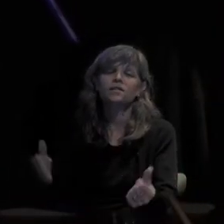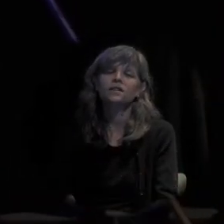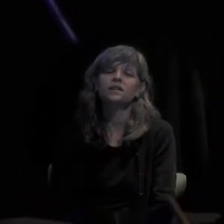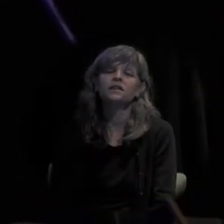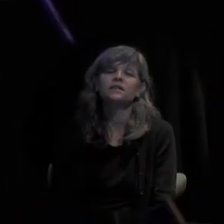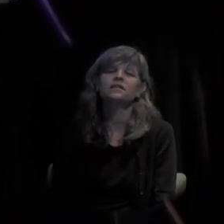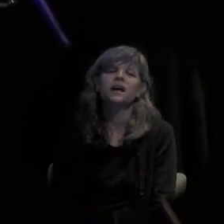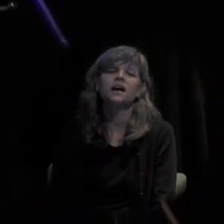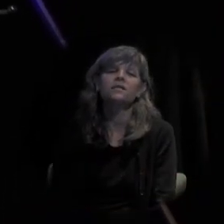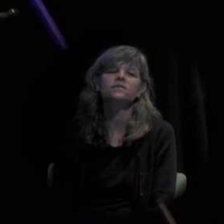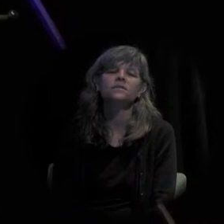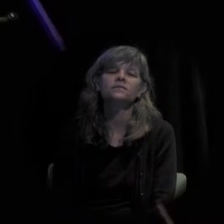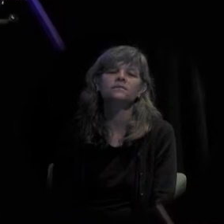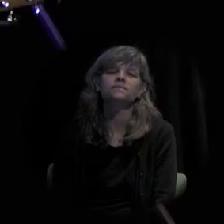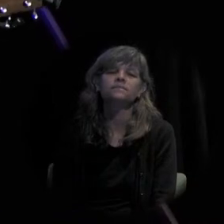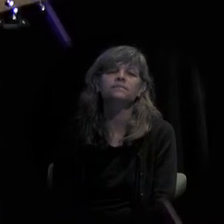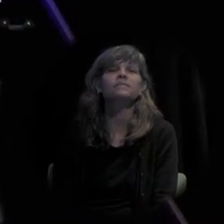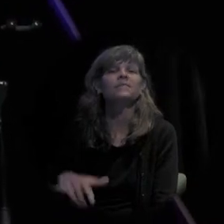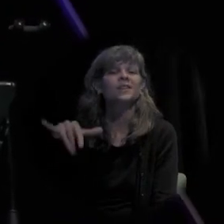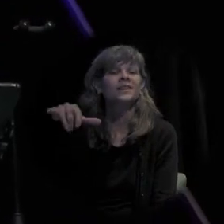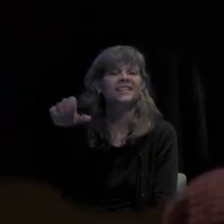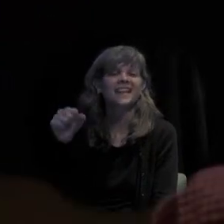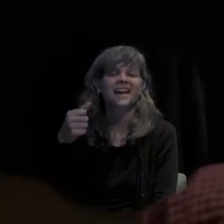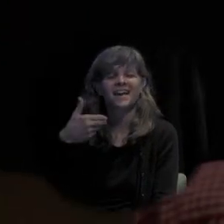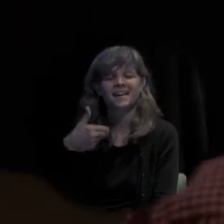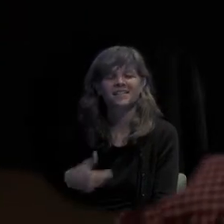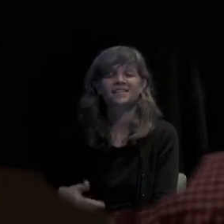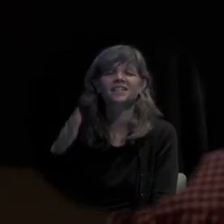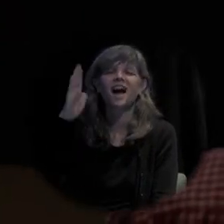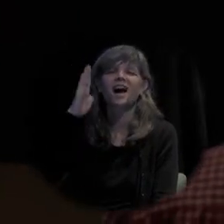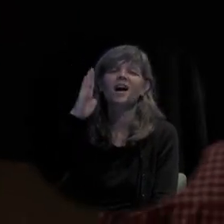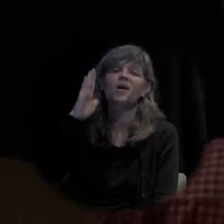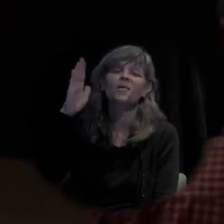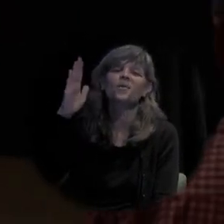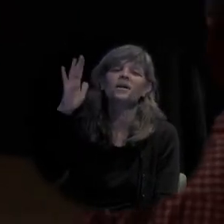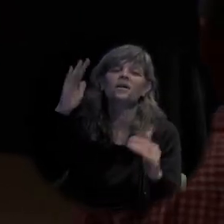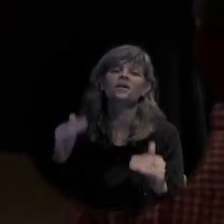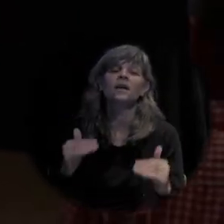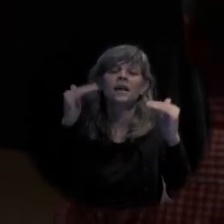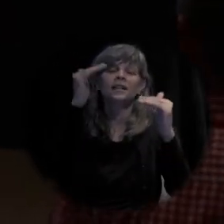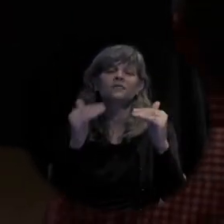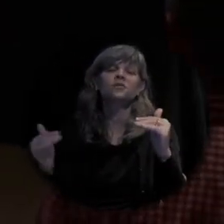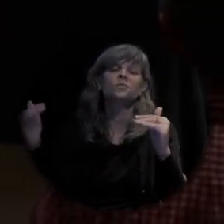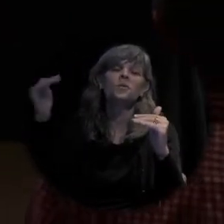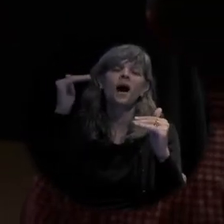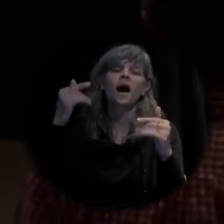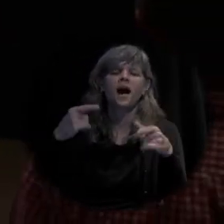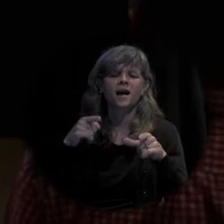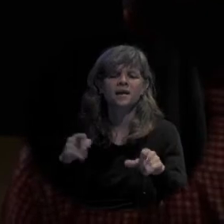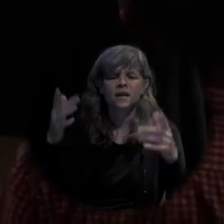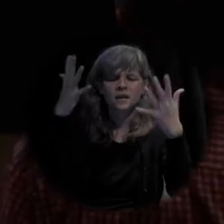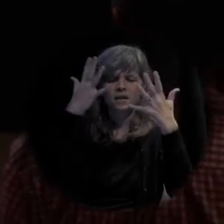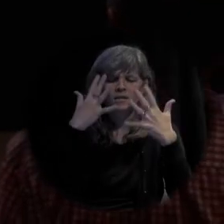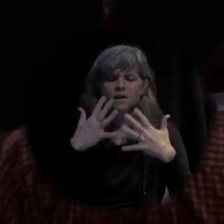all things out. Oh yes, I will lift